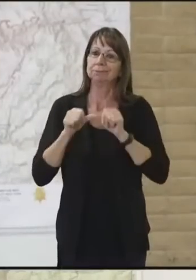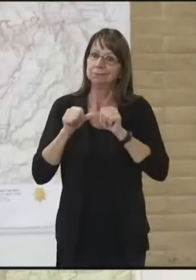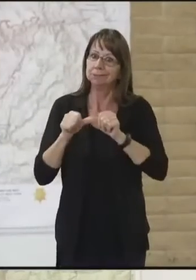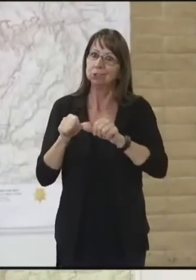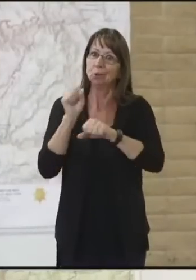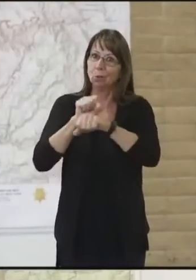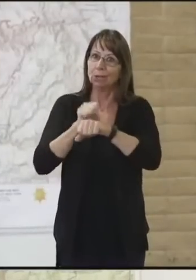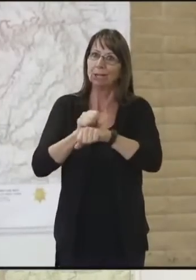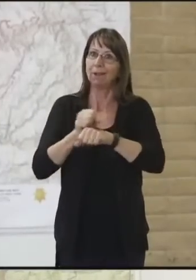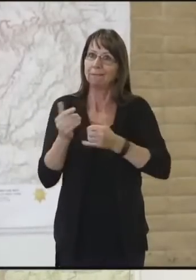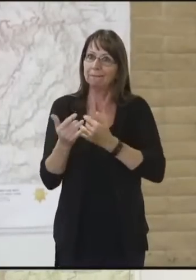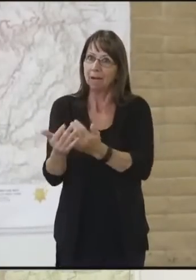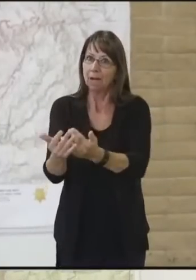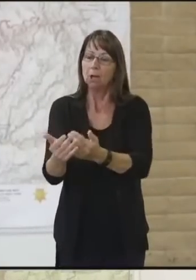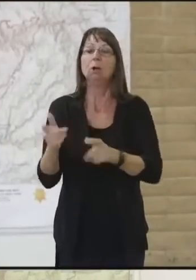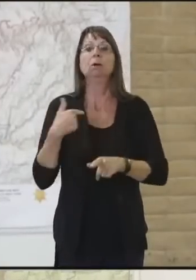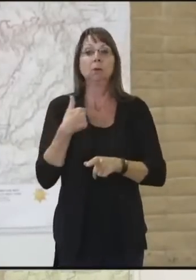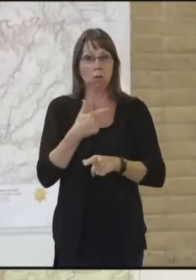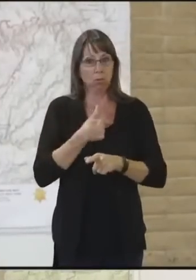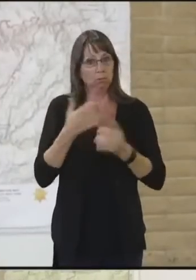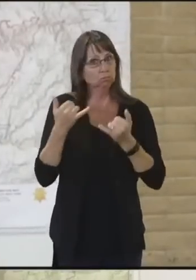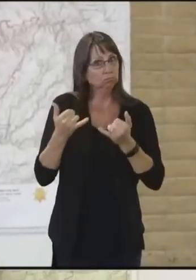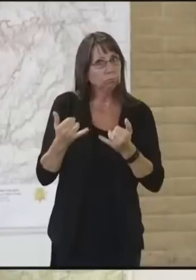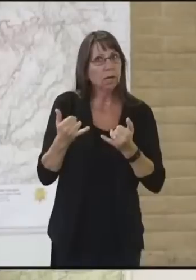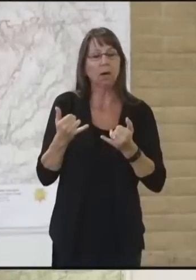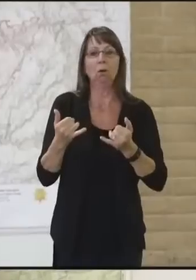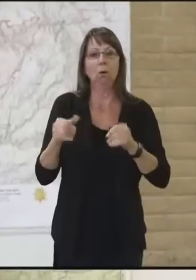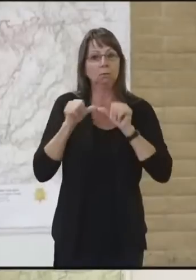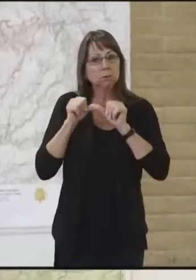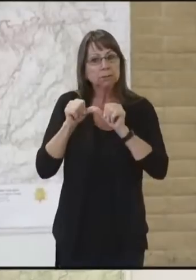now to work on the fire in that area.